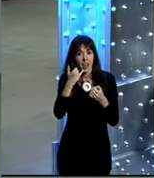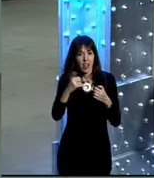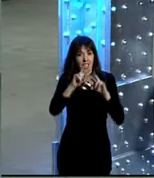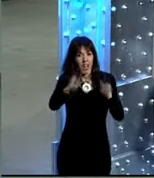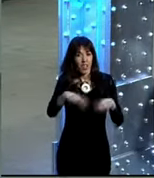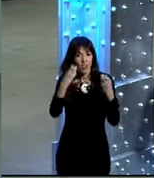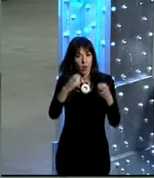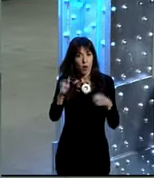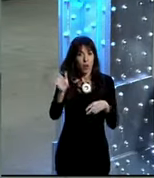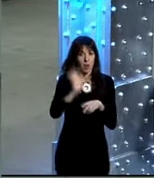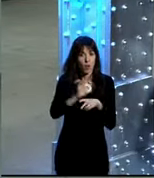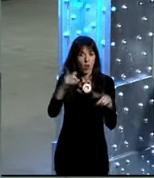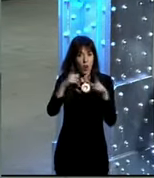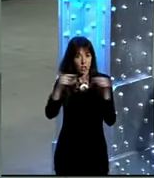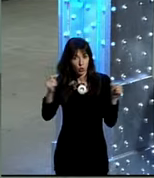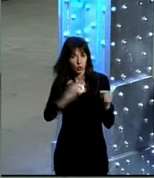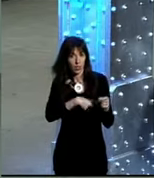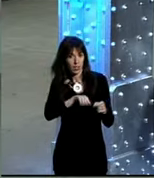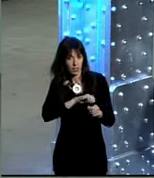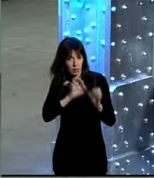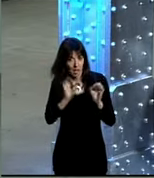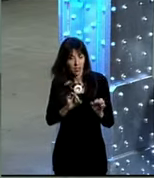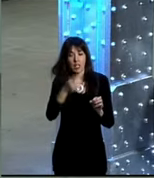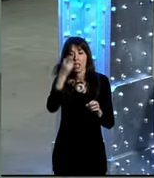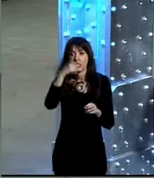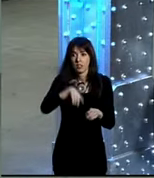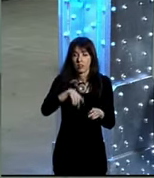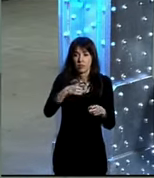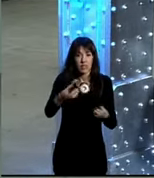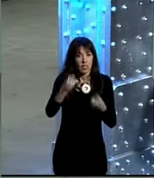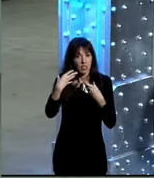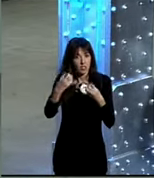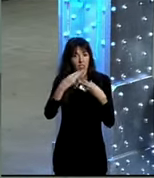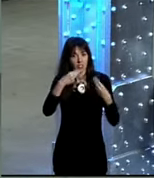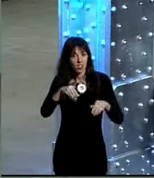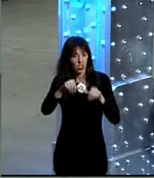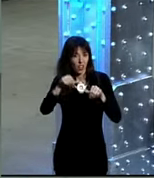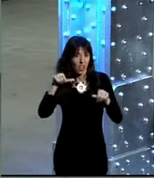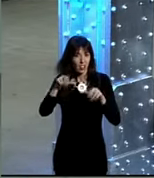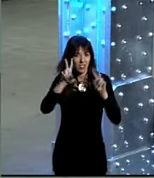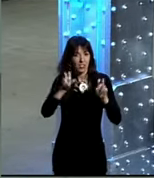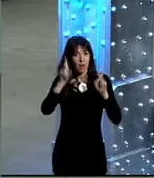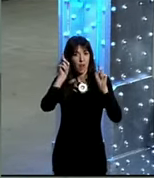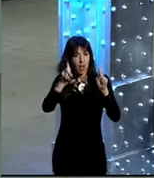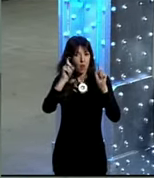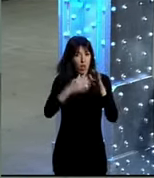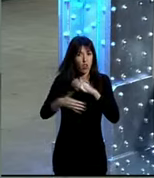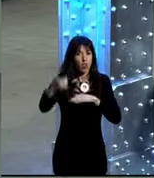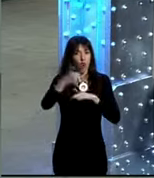higher education in Thailand, waste-to-energy plants in India, energy converters in